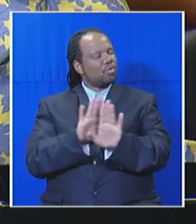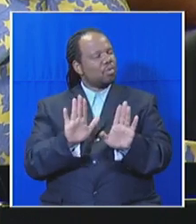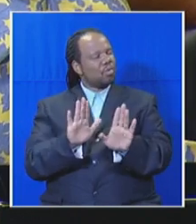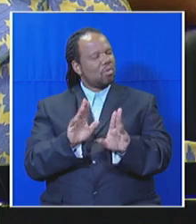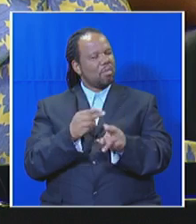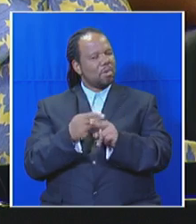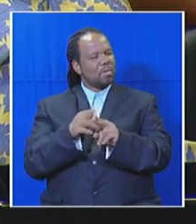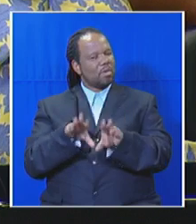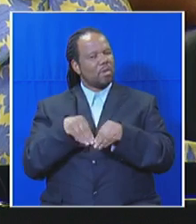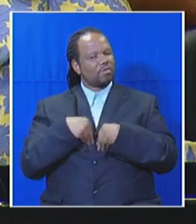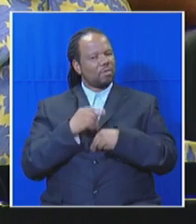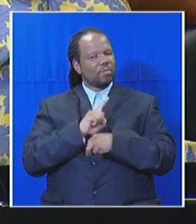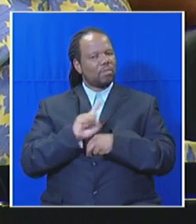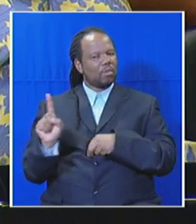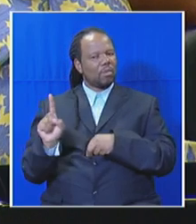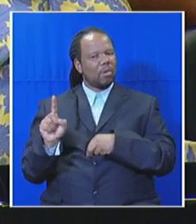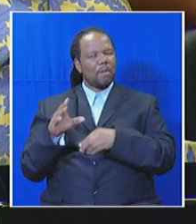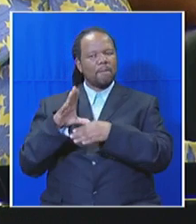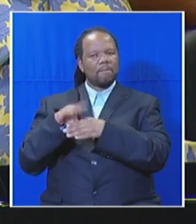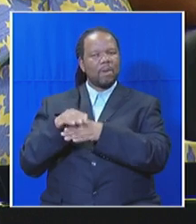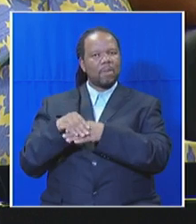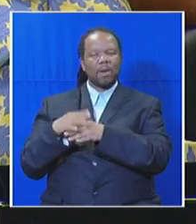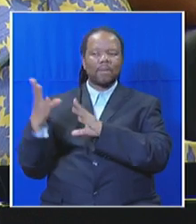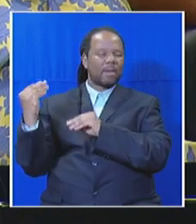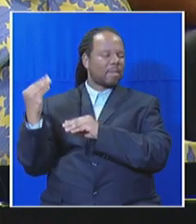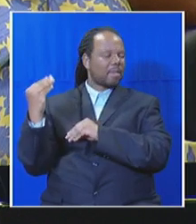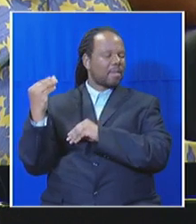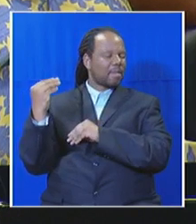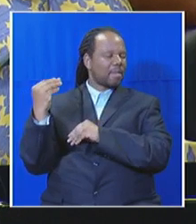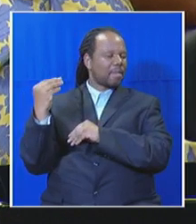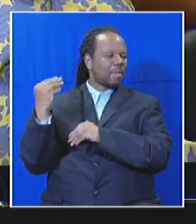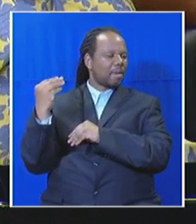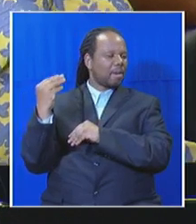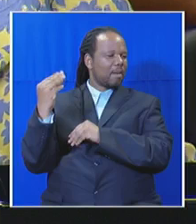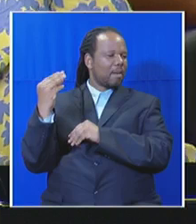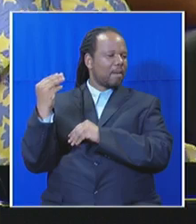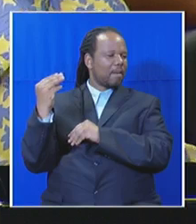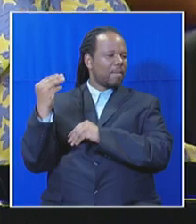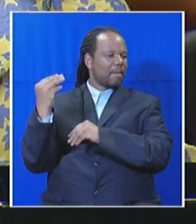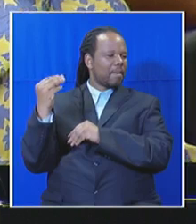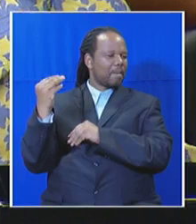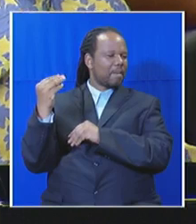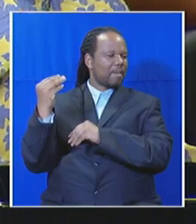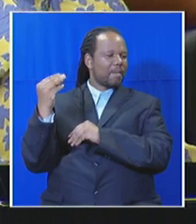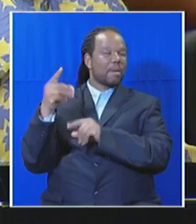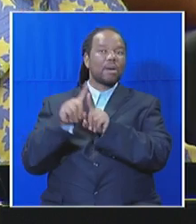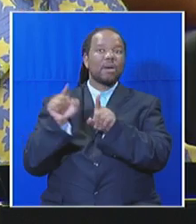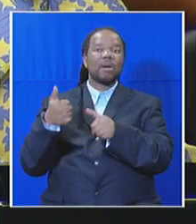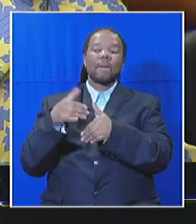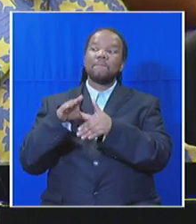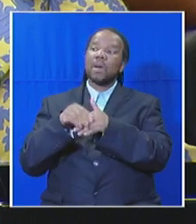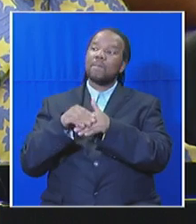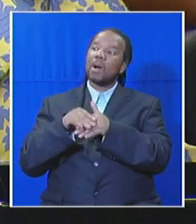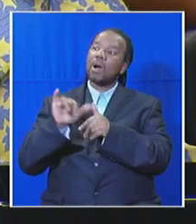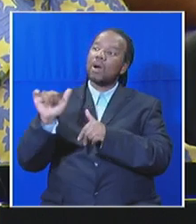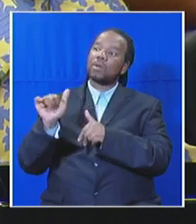to. this House. No, He's got honorable no respect member. of the Constitution. He's got no respect of the law of this Honorable country. member, I have not All we're asking recognized him you. is when is